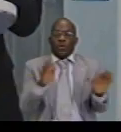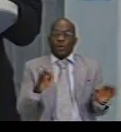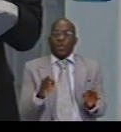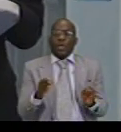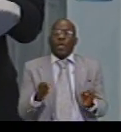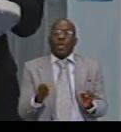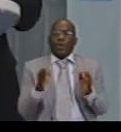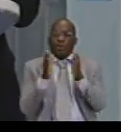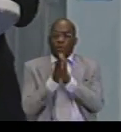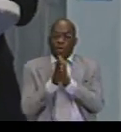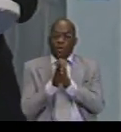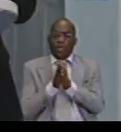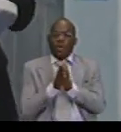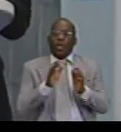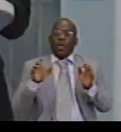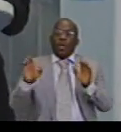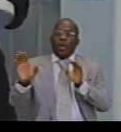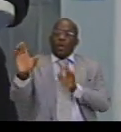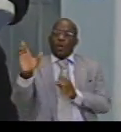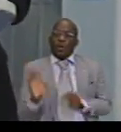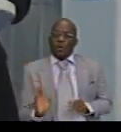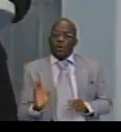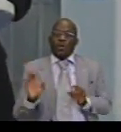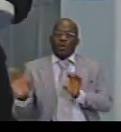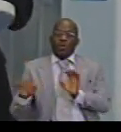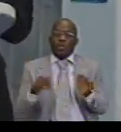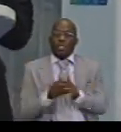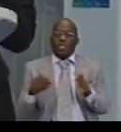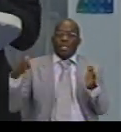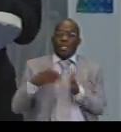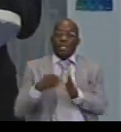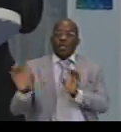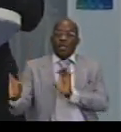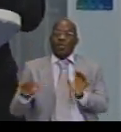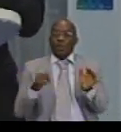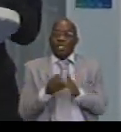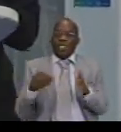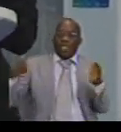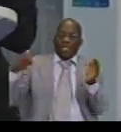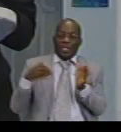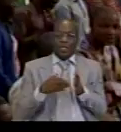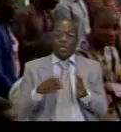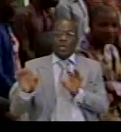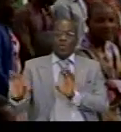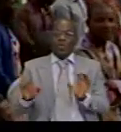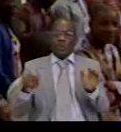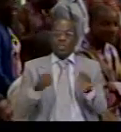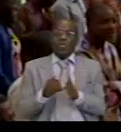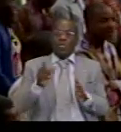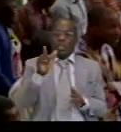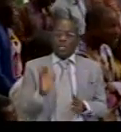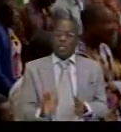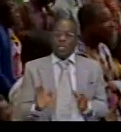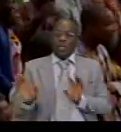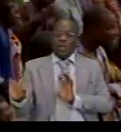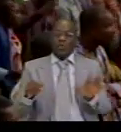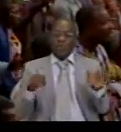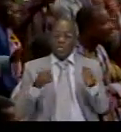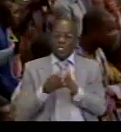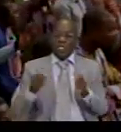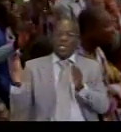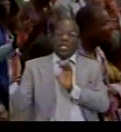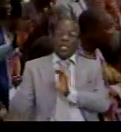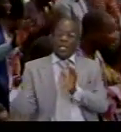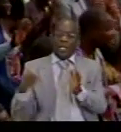do it again. Do it again. Do it again. Do it again. Do it again. Do